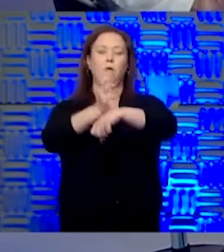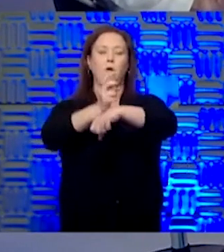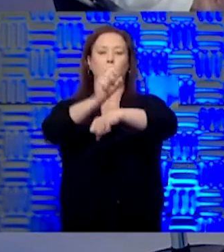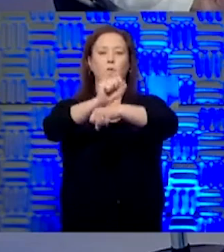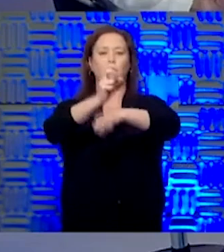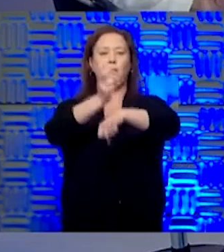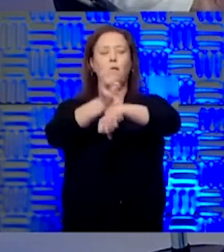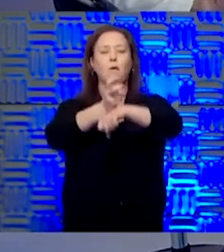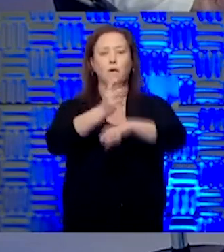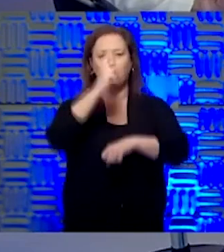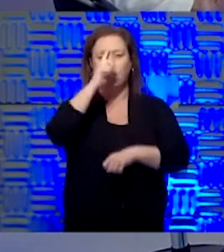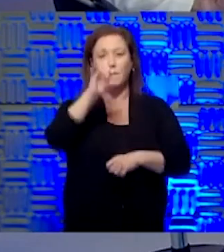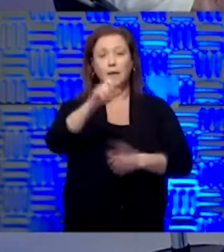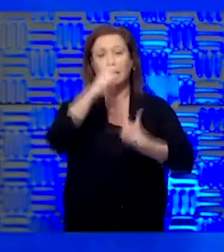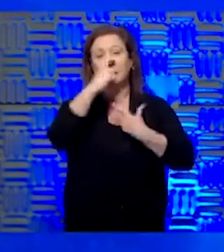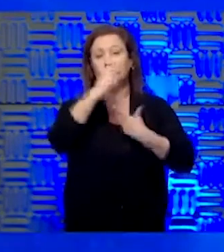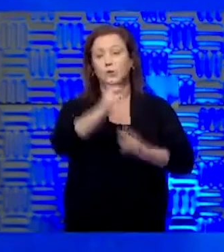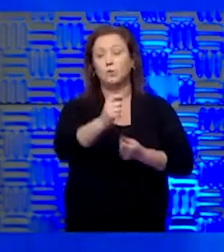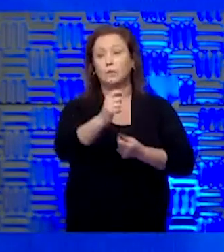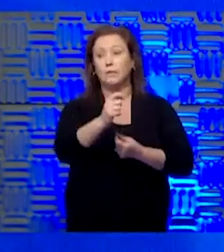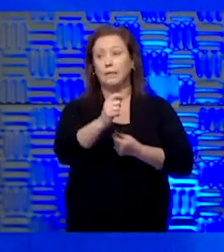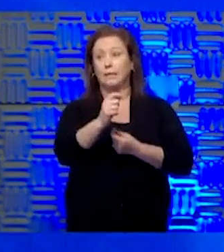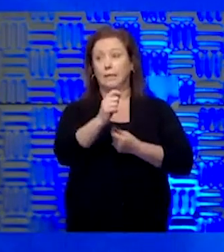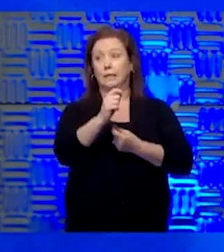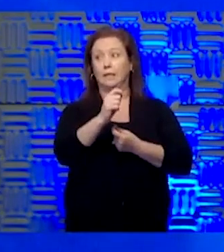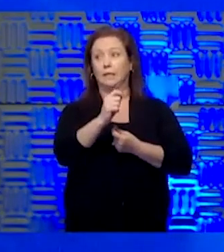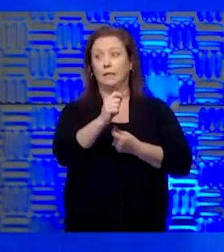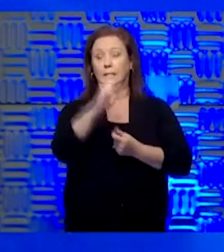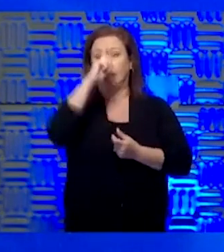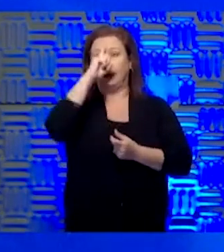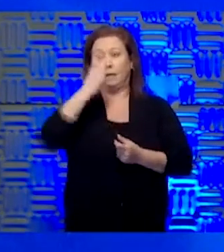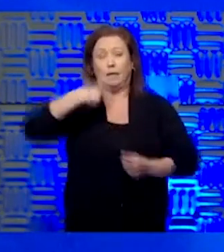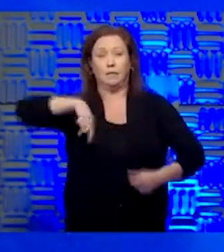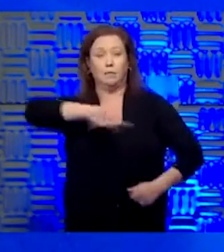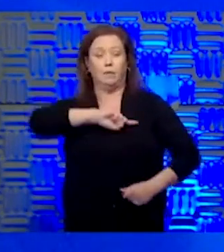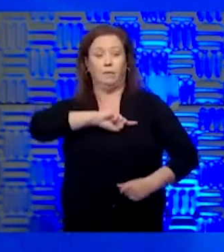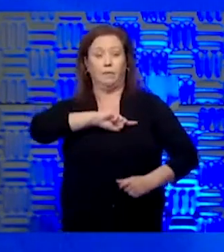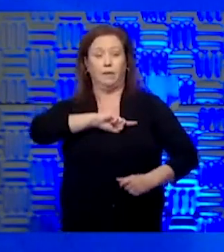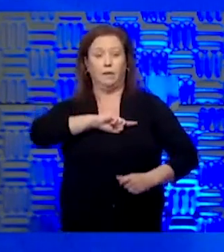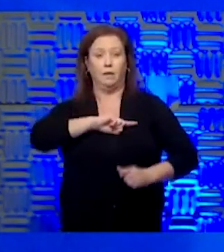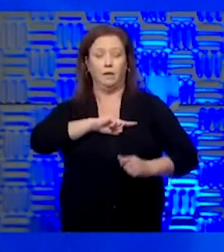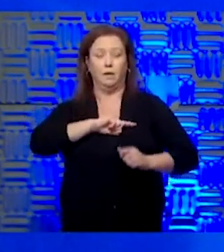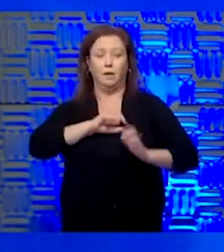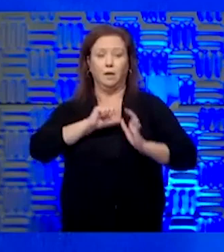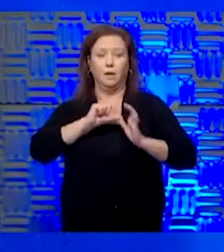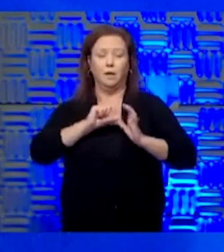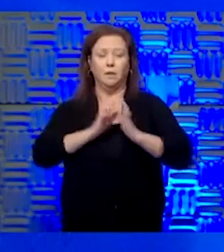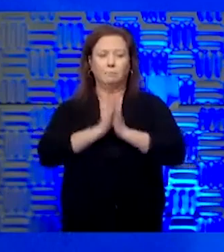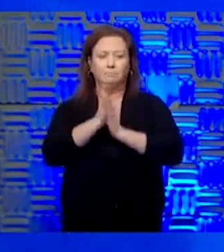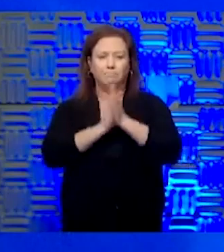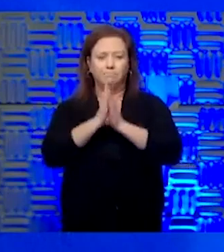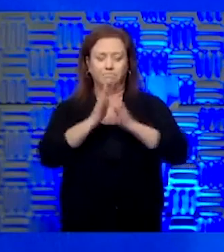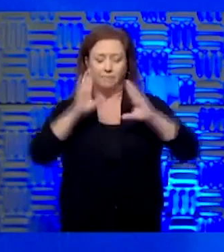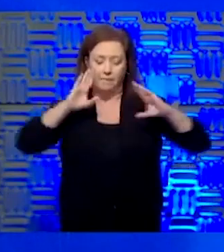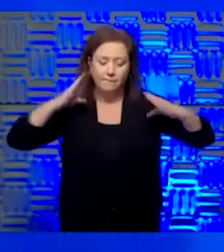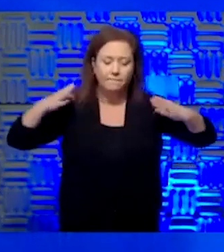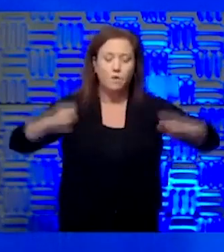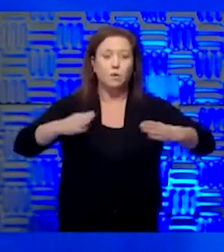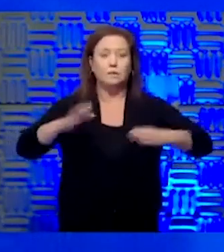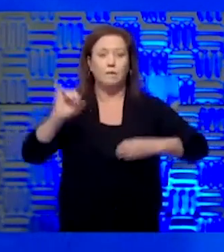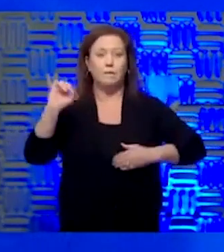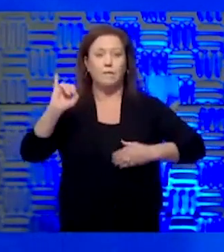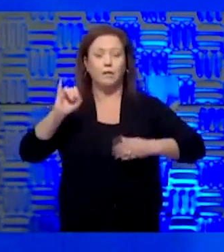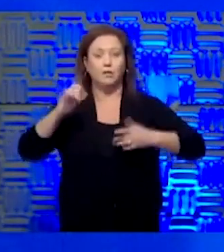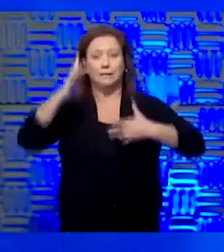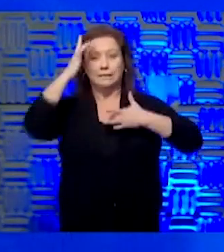And I think the interesting thing is, because we have been so vigilant on infectious disease, we